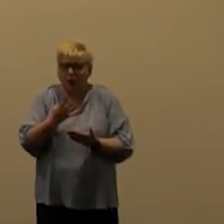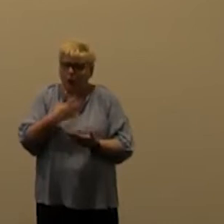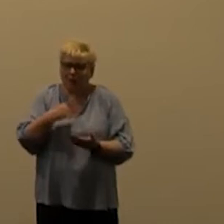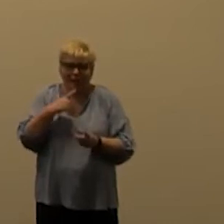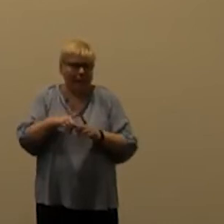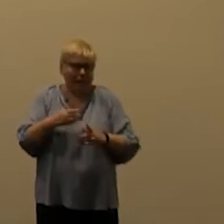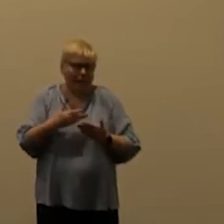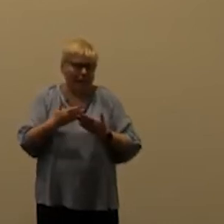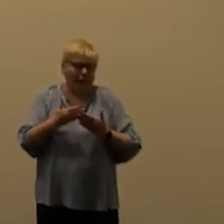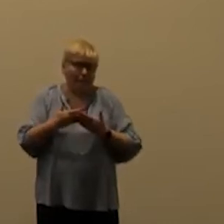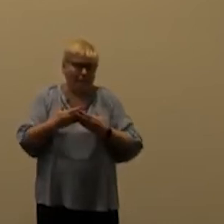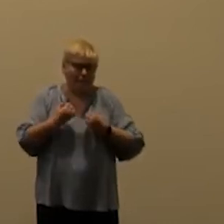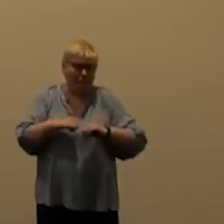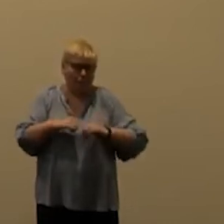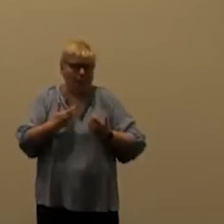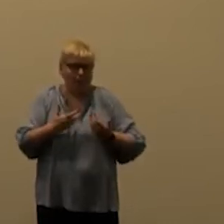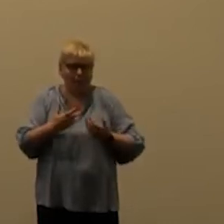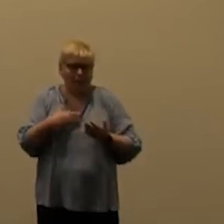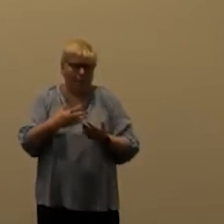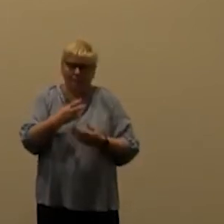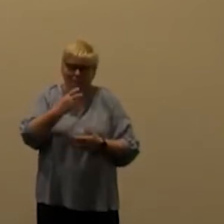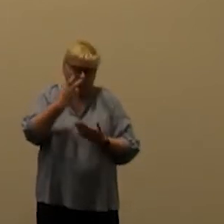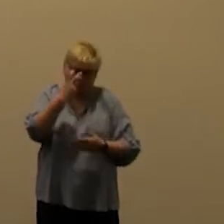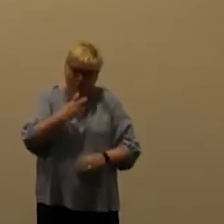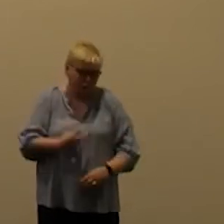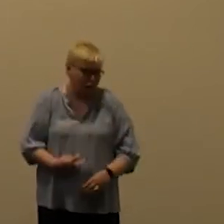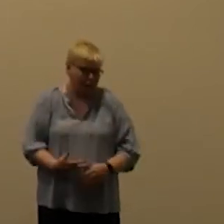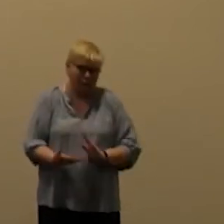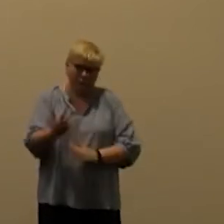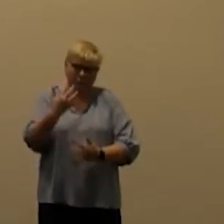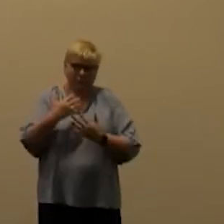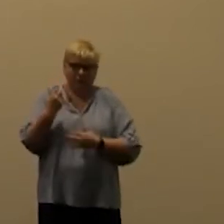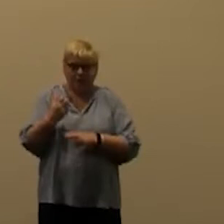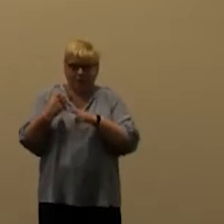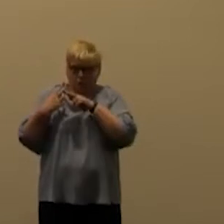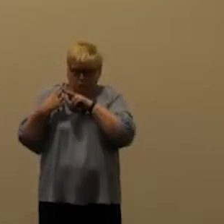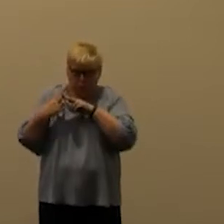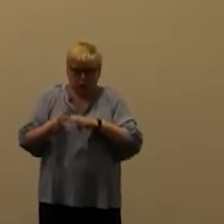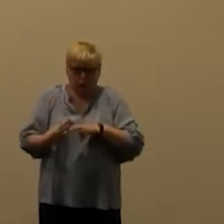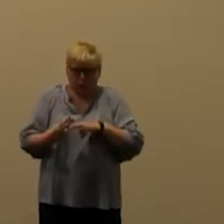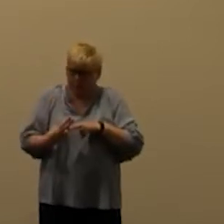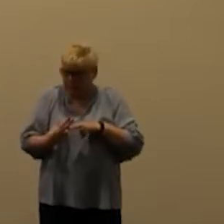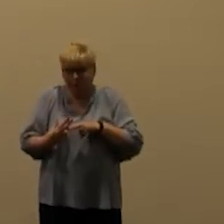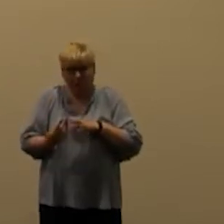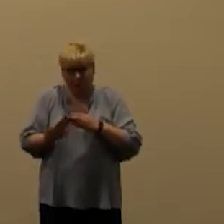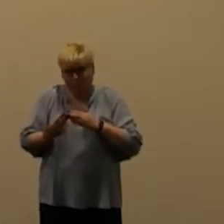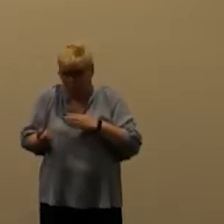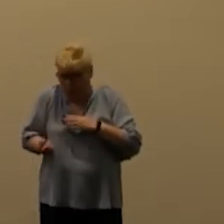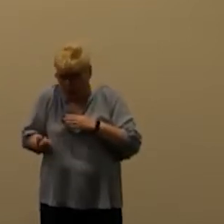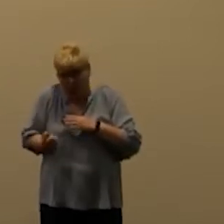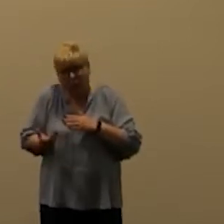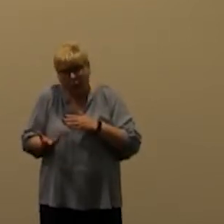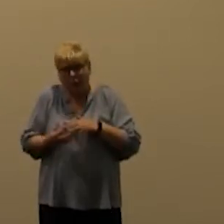As a baby boomer who's obviously ancient, and I've got all these amazing generations following me,